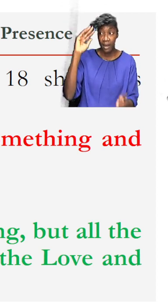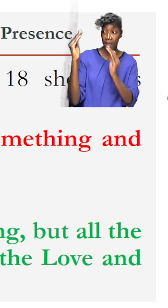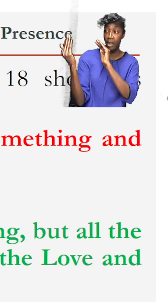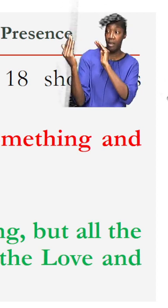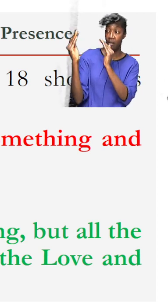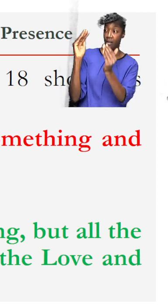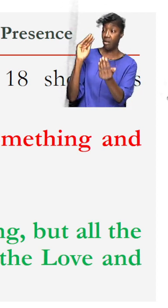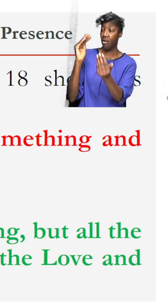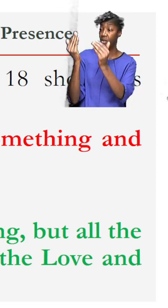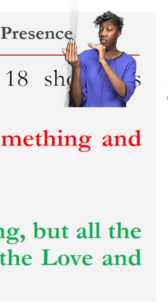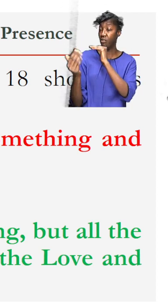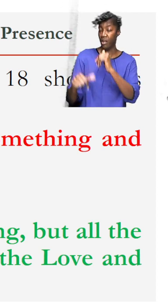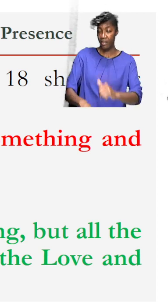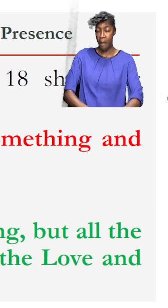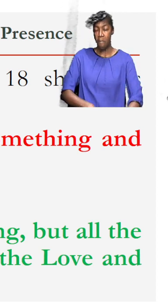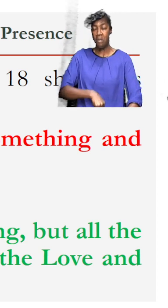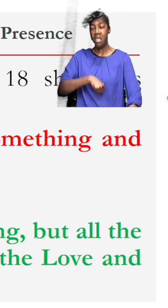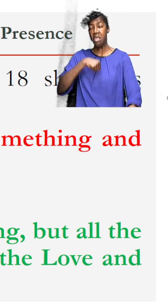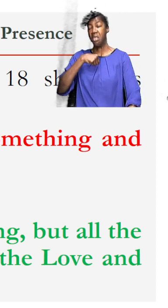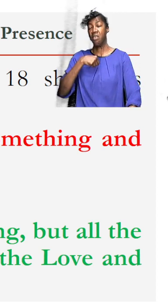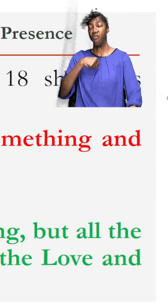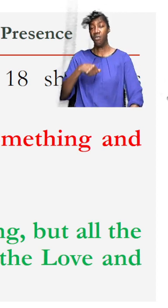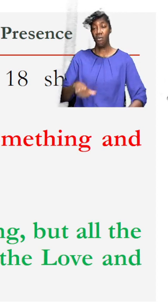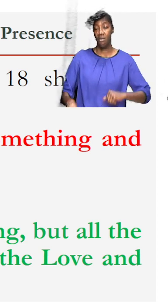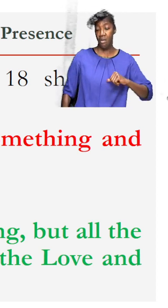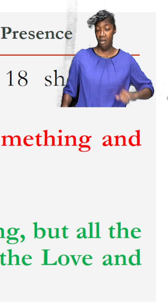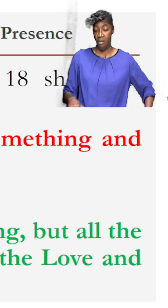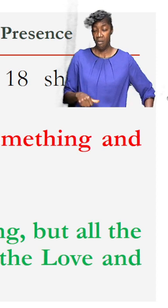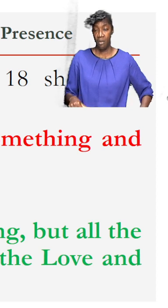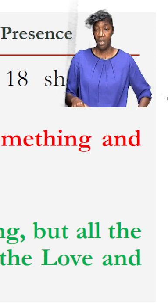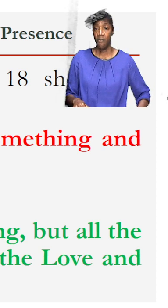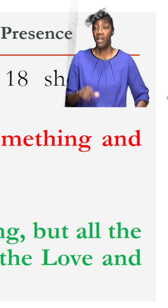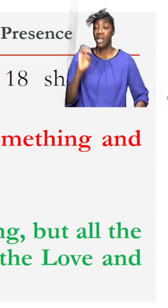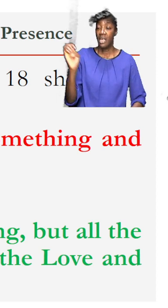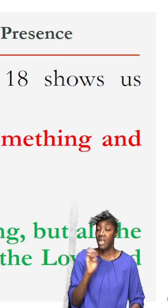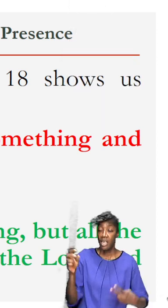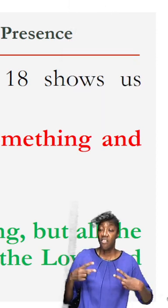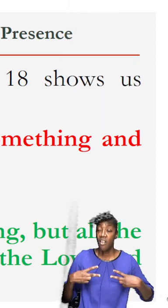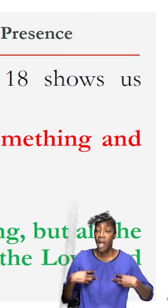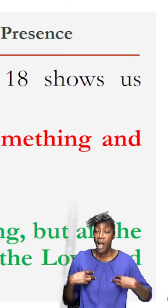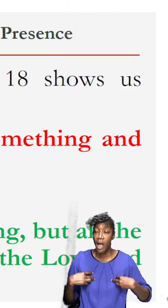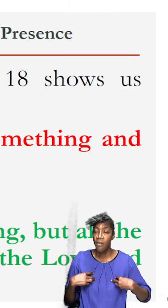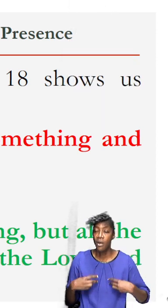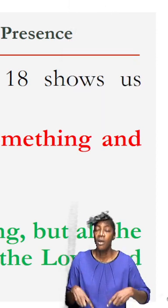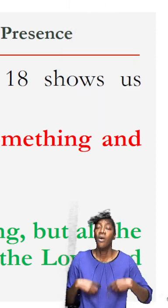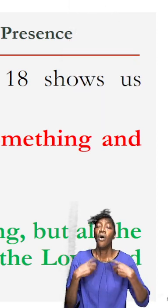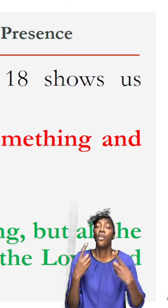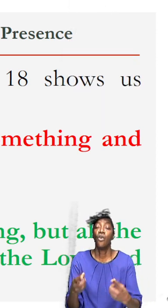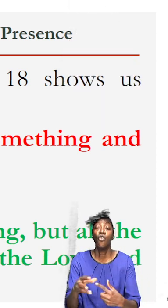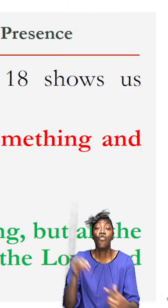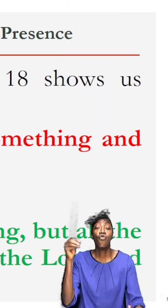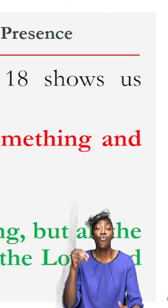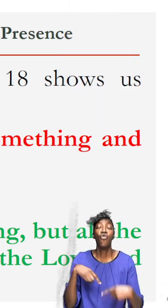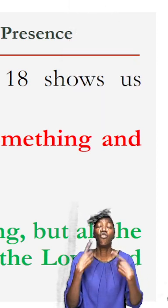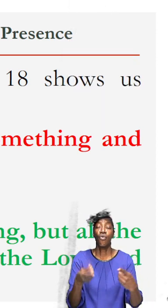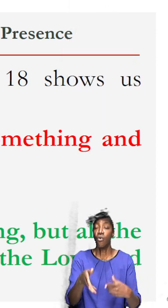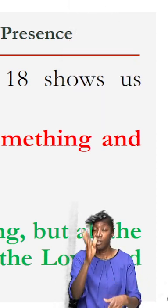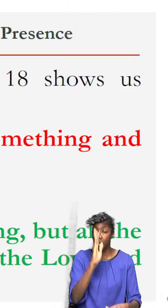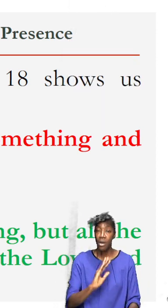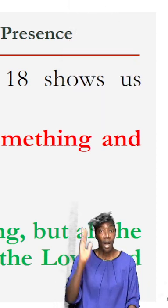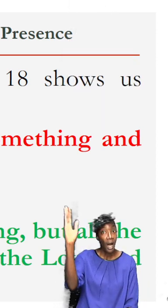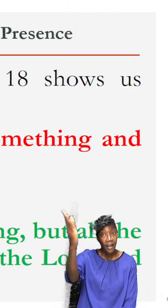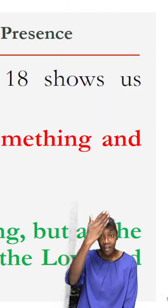contrasting attitude that each of us need to have as we choose to get into the presence of Almighty